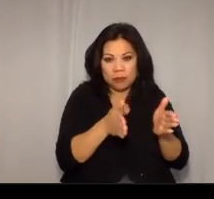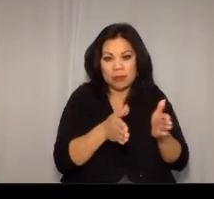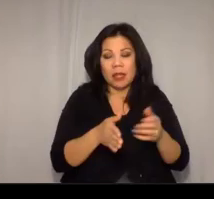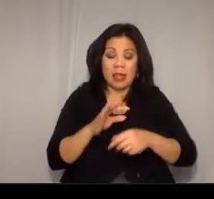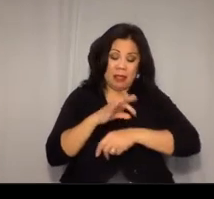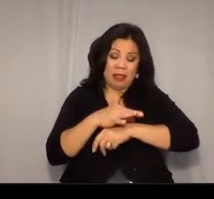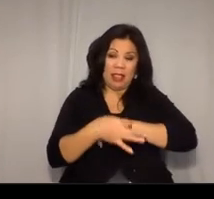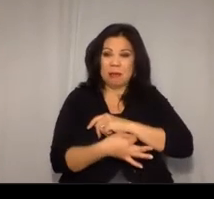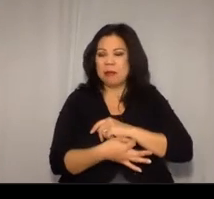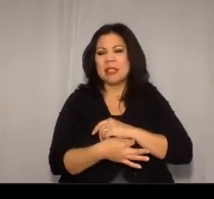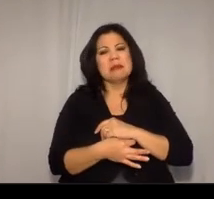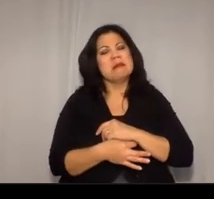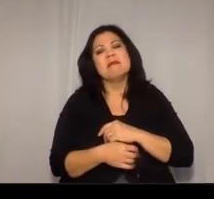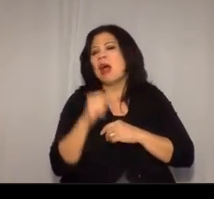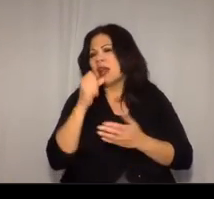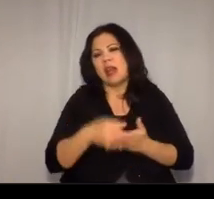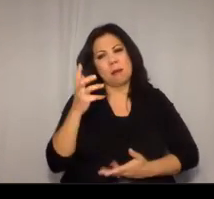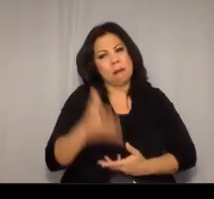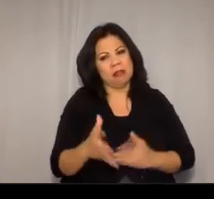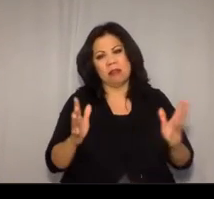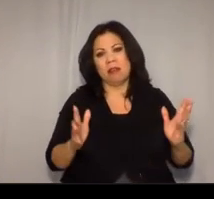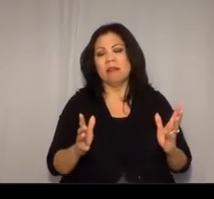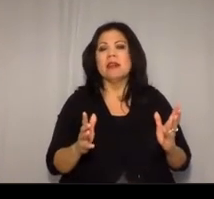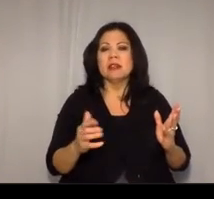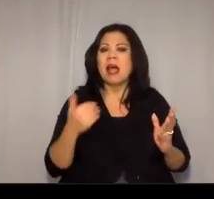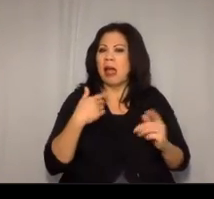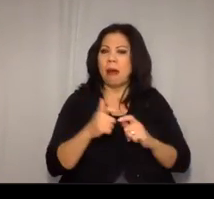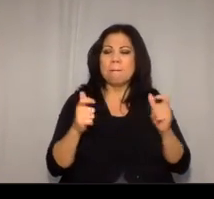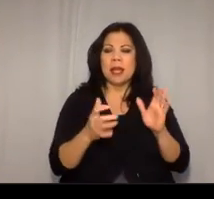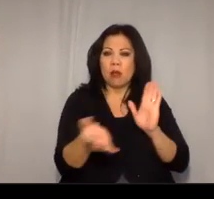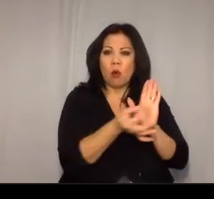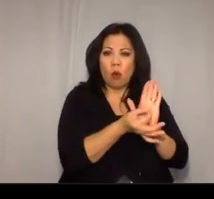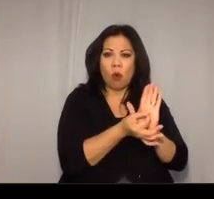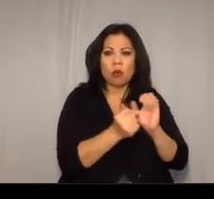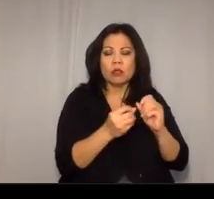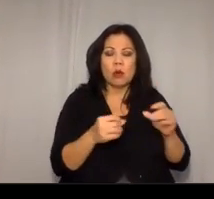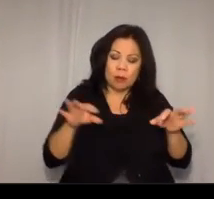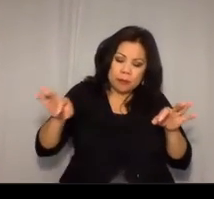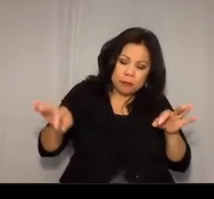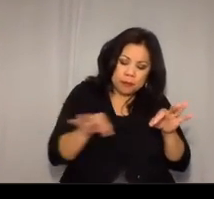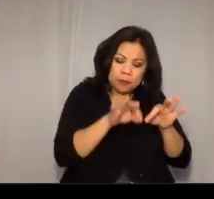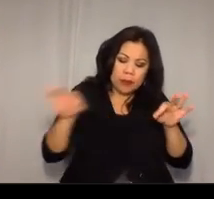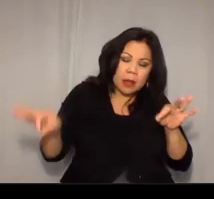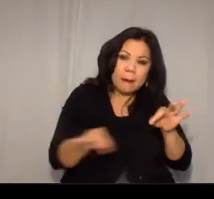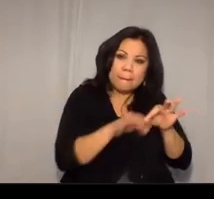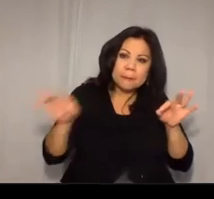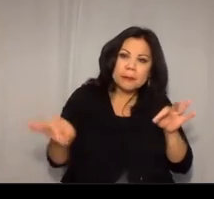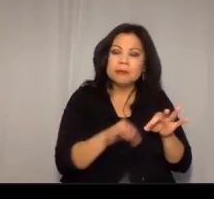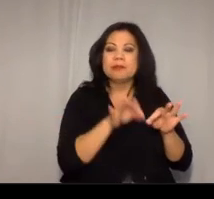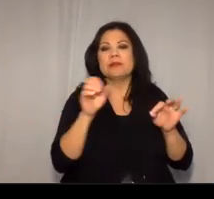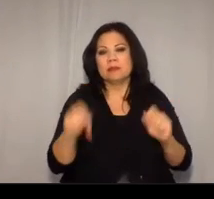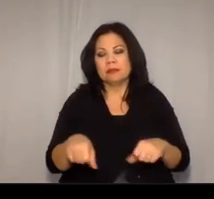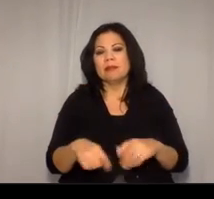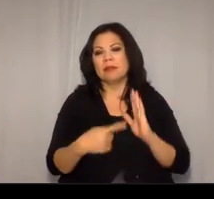inexpensive, and they have nice big holes. So I'm going to just put some beads on my plate so that we can see. I'm